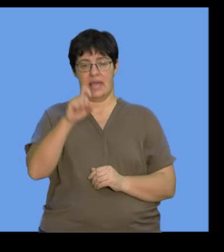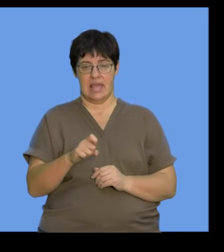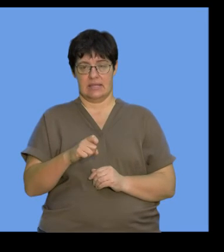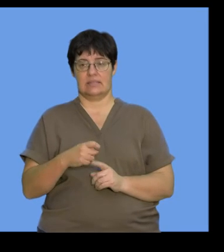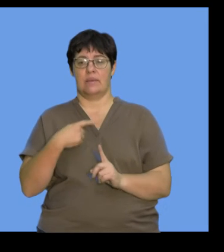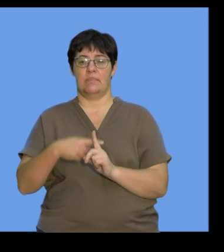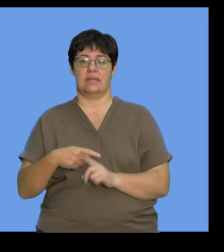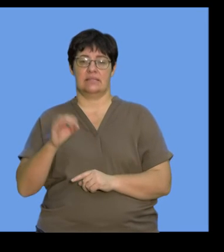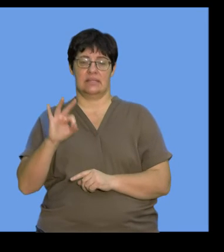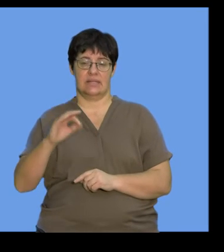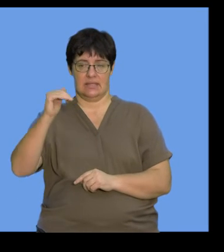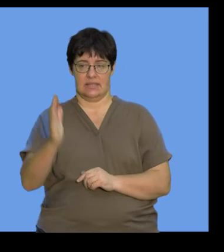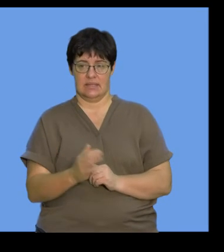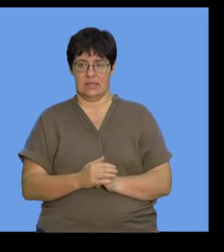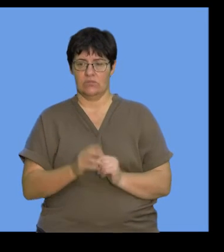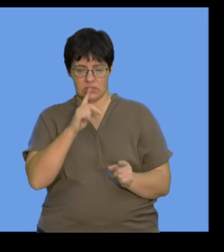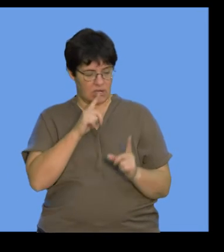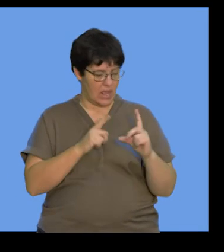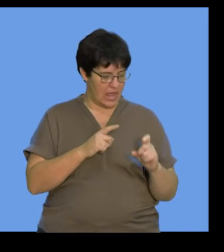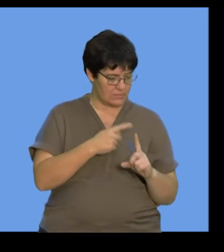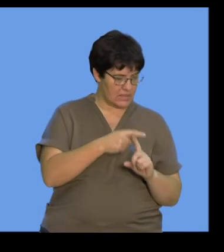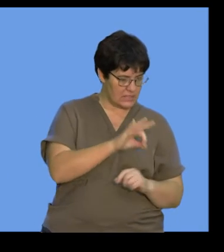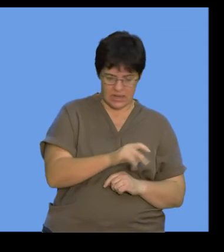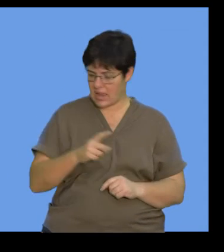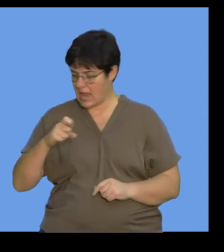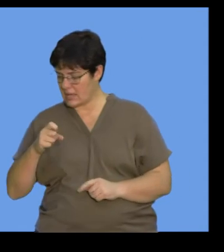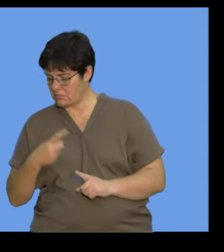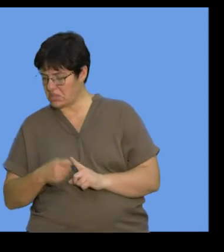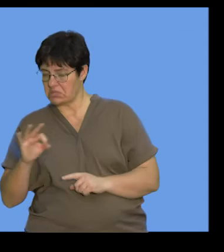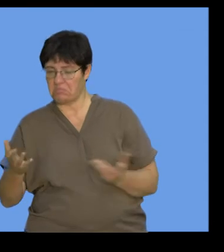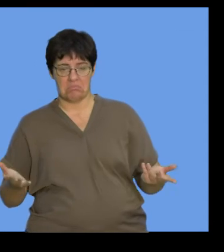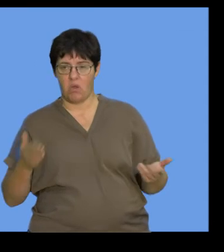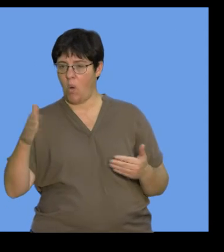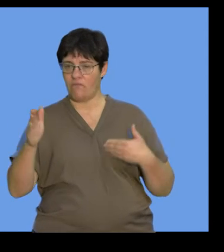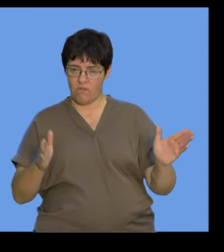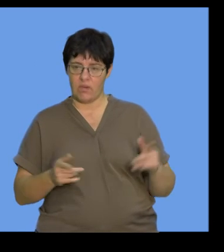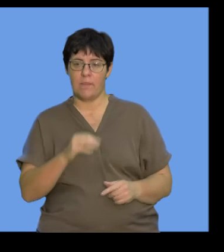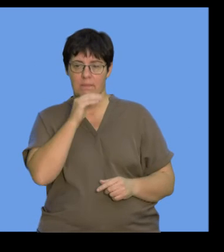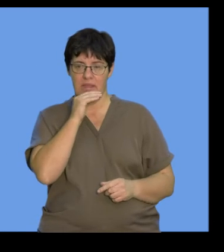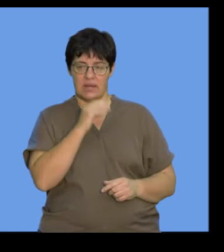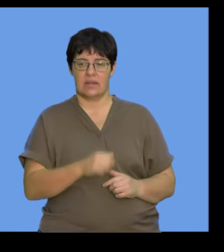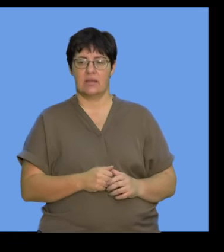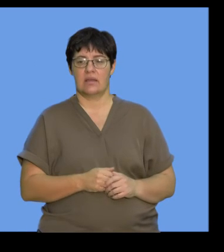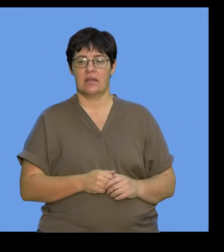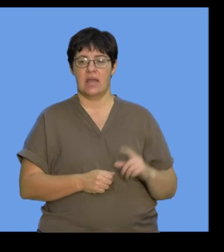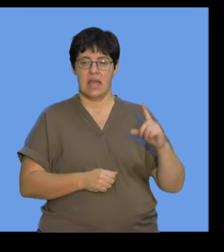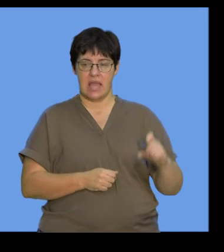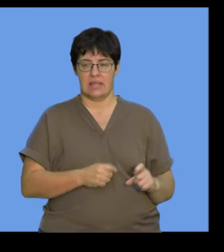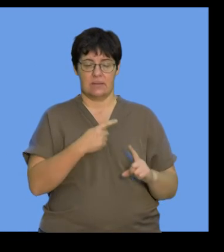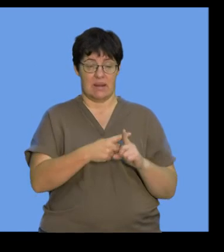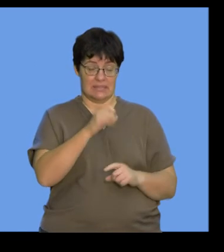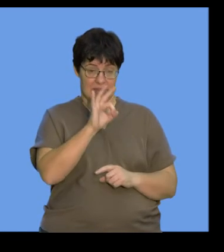here, which is x plus 3, and then you can see x plus 3, x plus 3. So this becomes